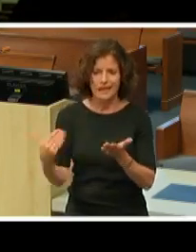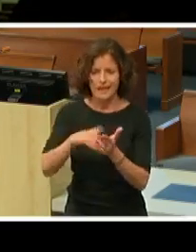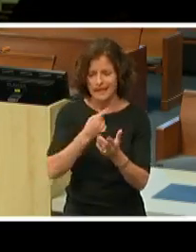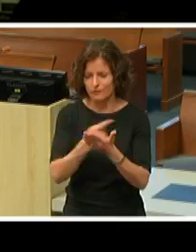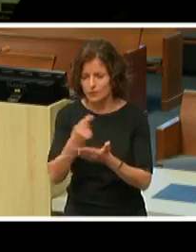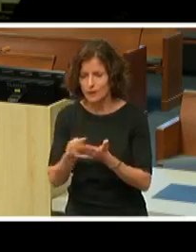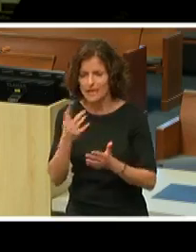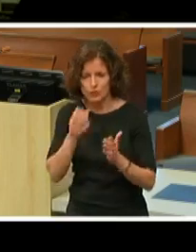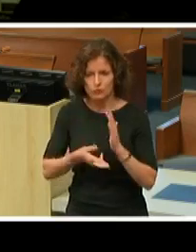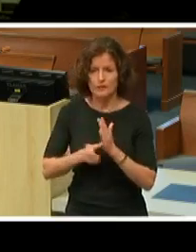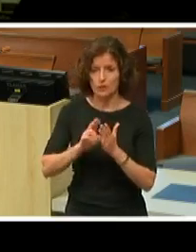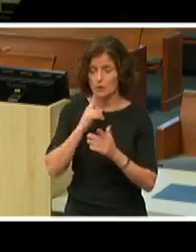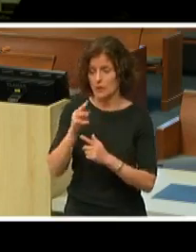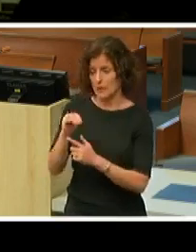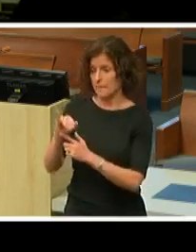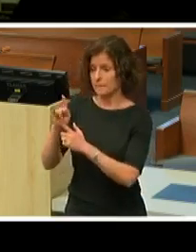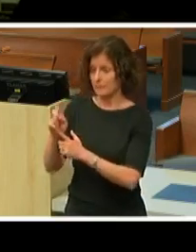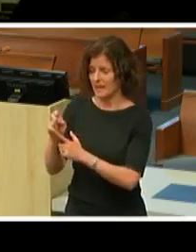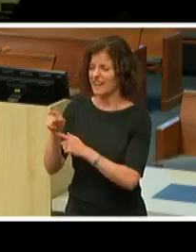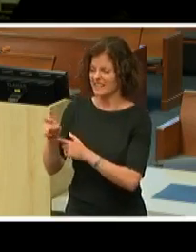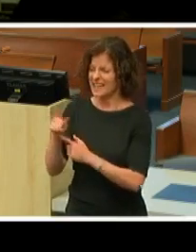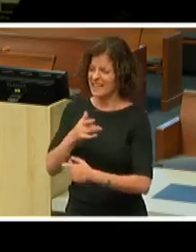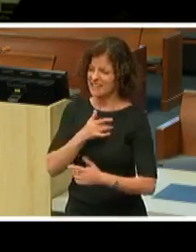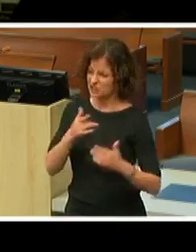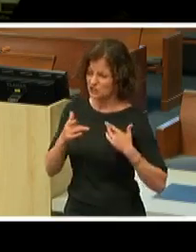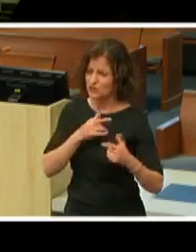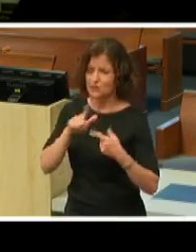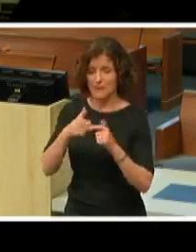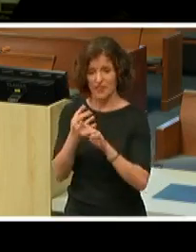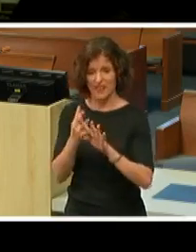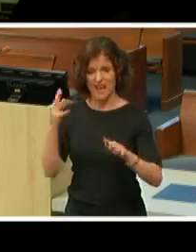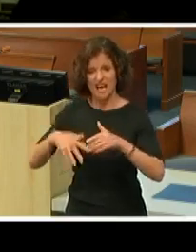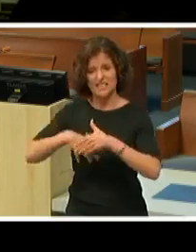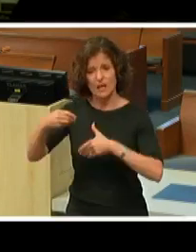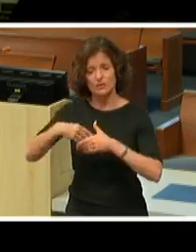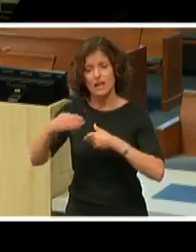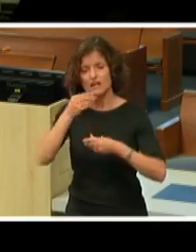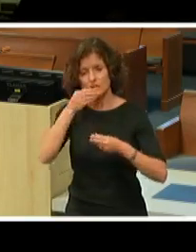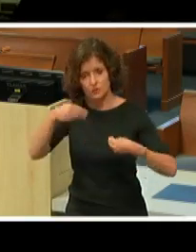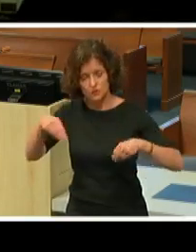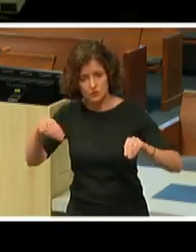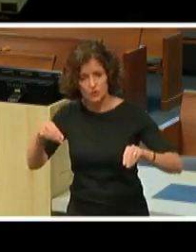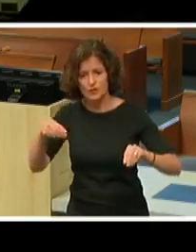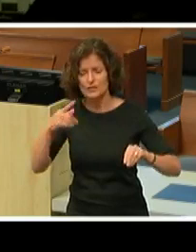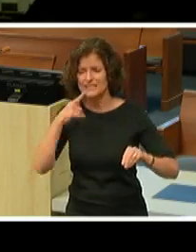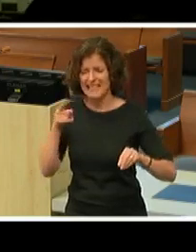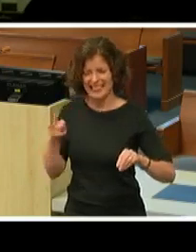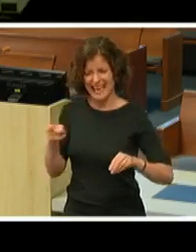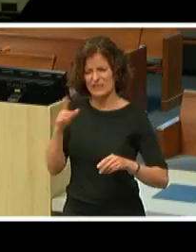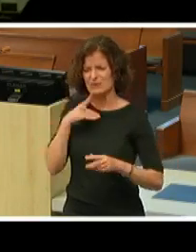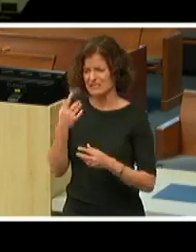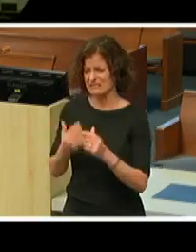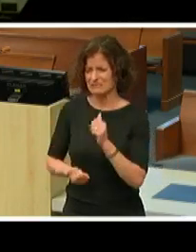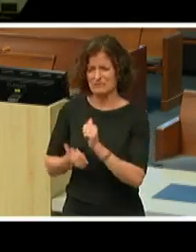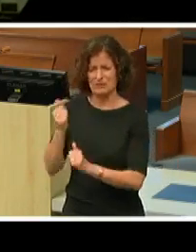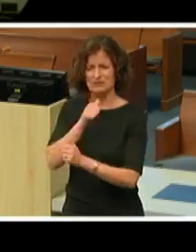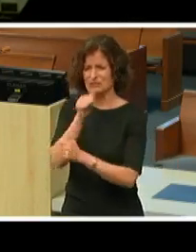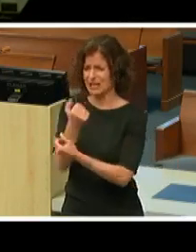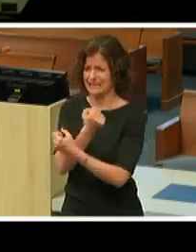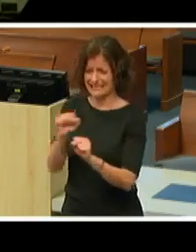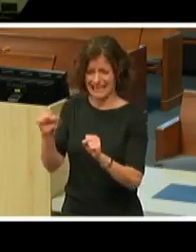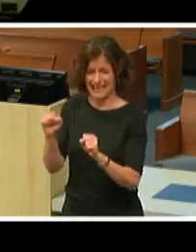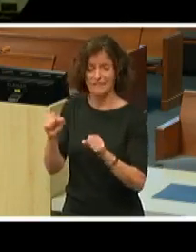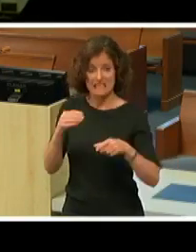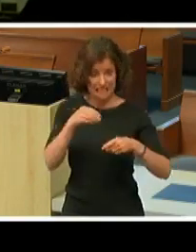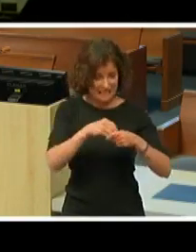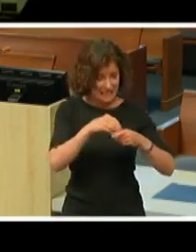it. Mike mainly had concerns about the line outside the stores actually being the unsafest part of it. Mm-hmm.